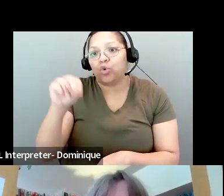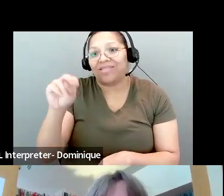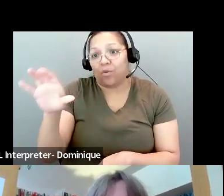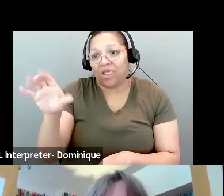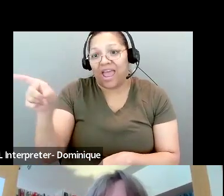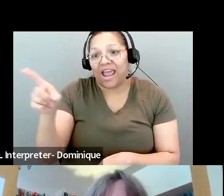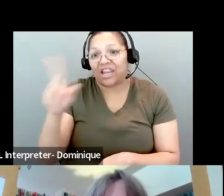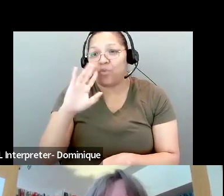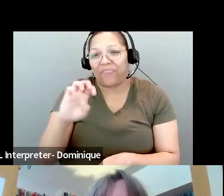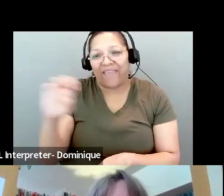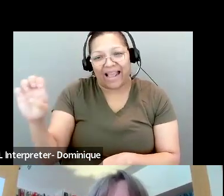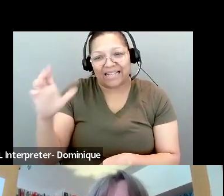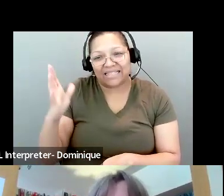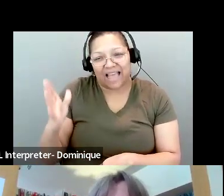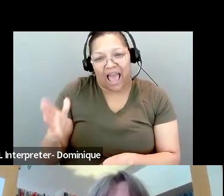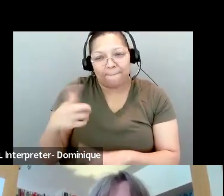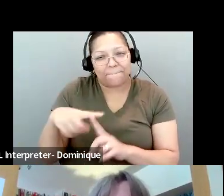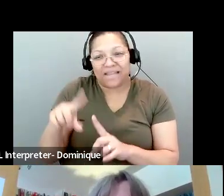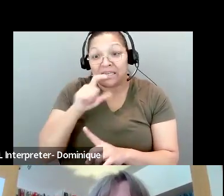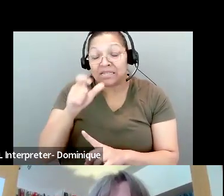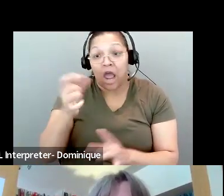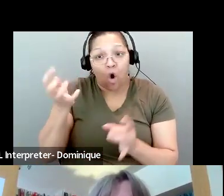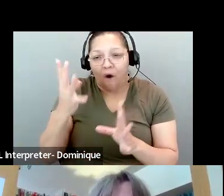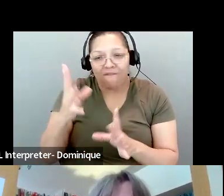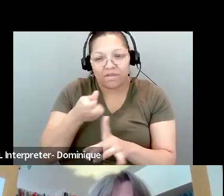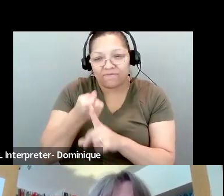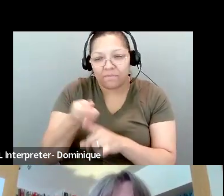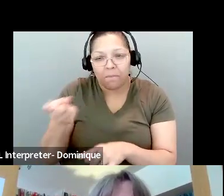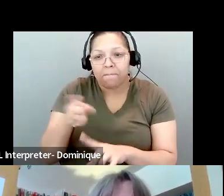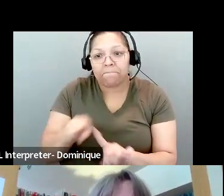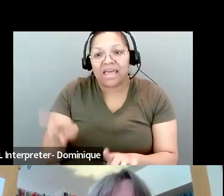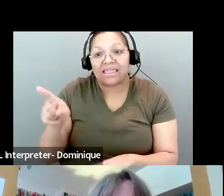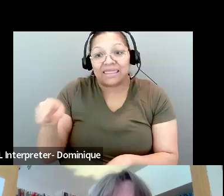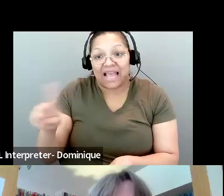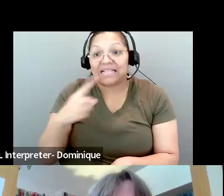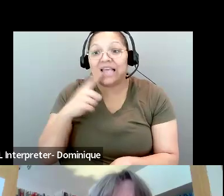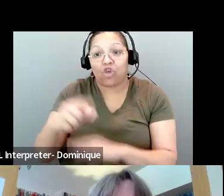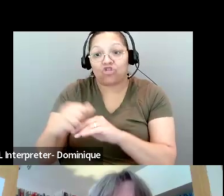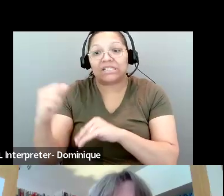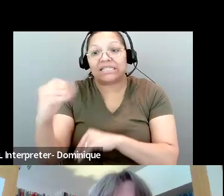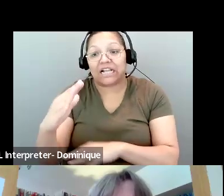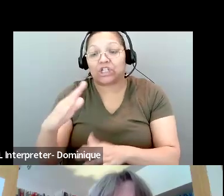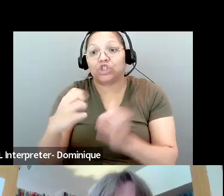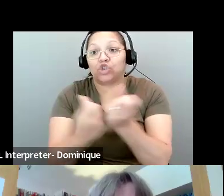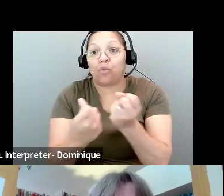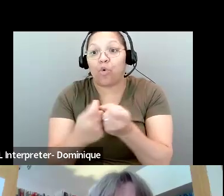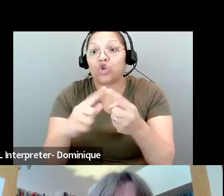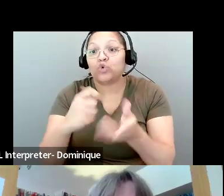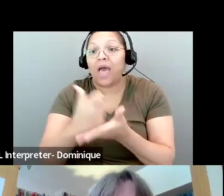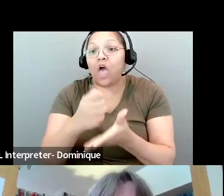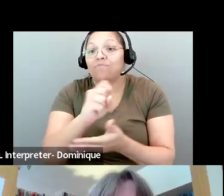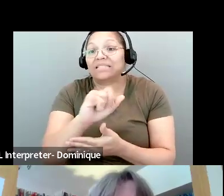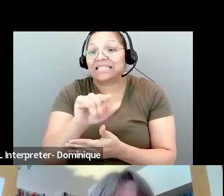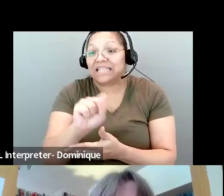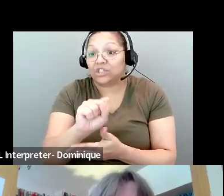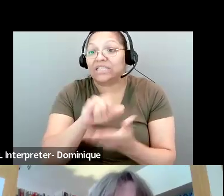weren't terribly affected. But they said that they are sending support to help the CILs